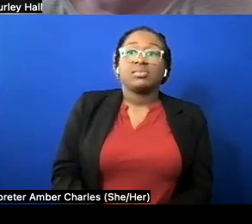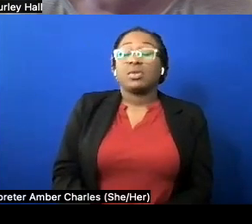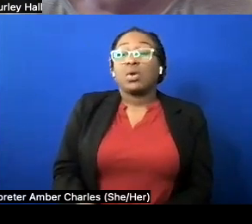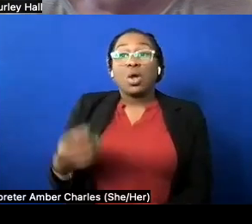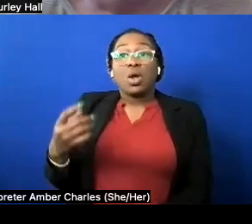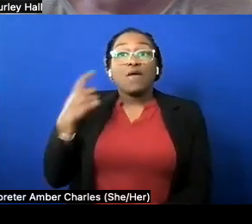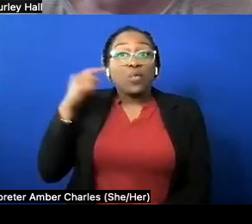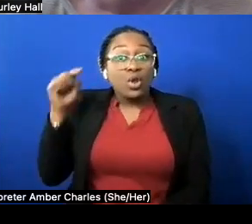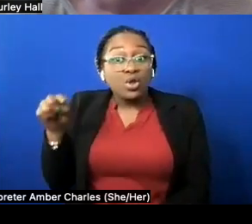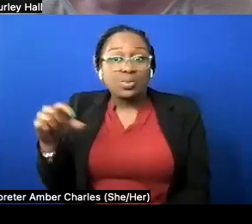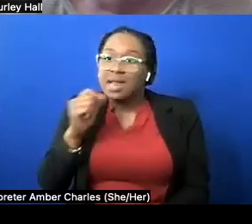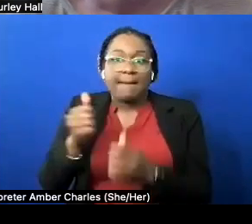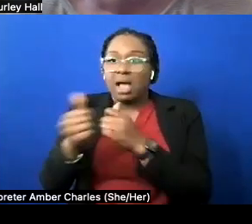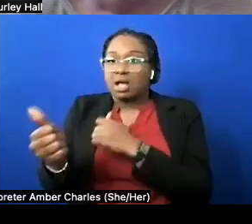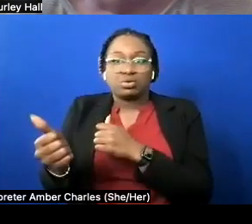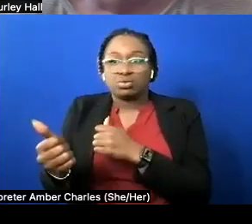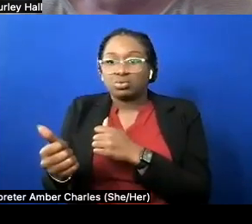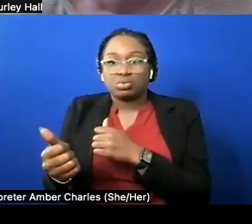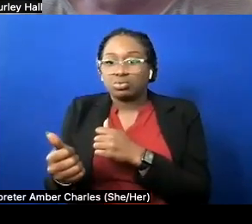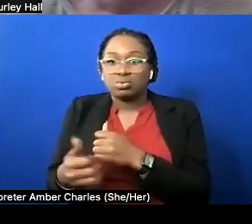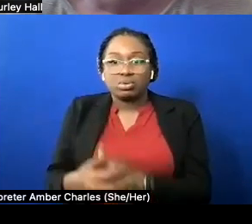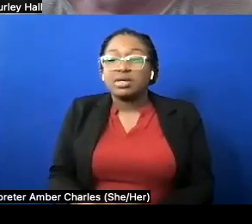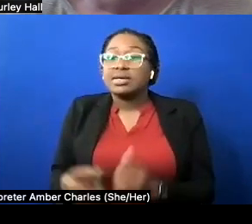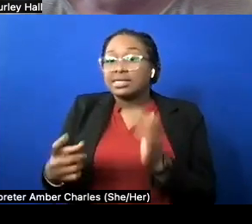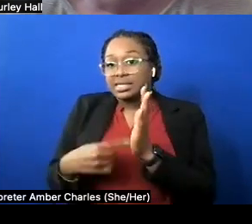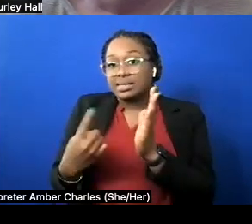you, right? And so sometimes